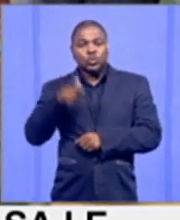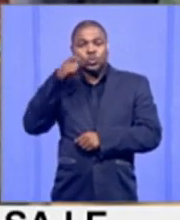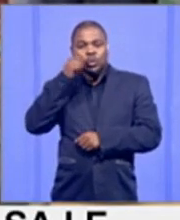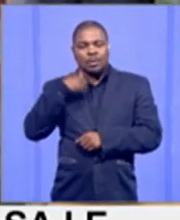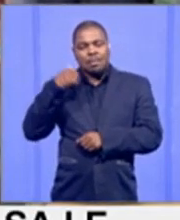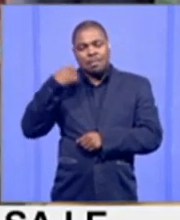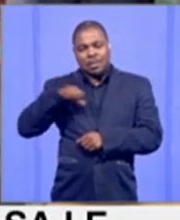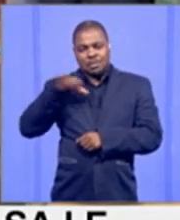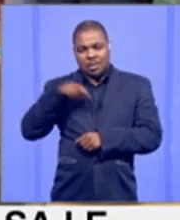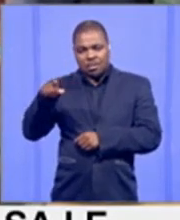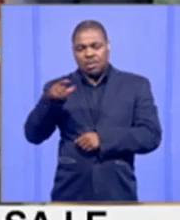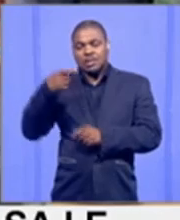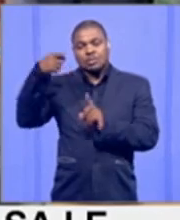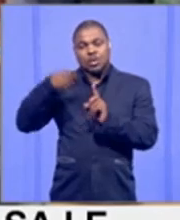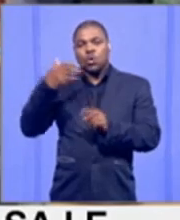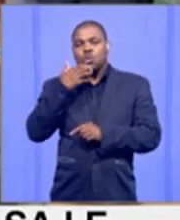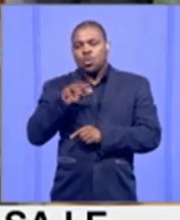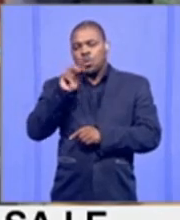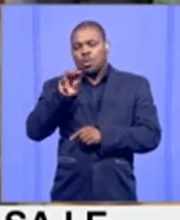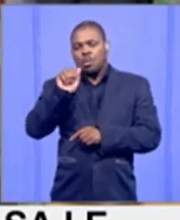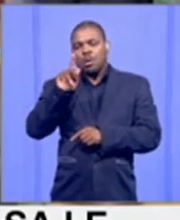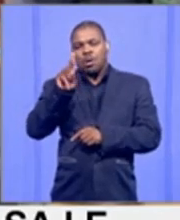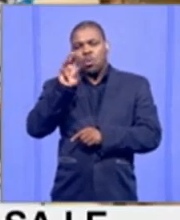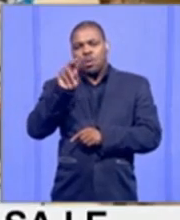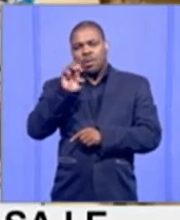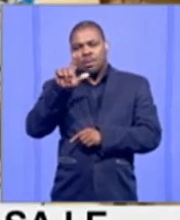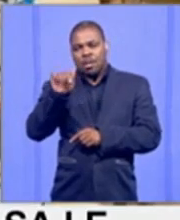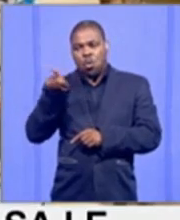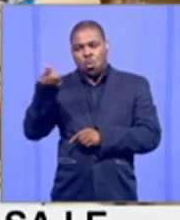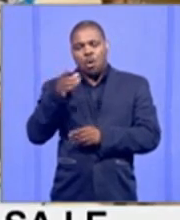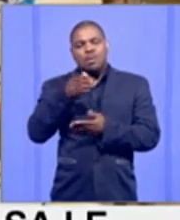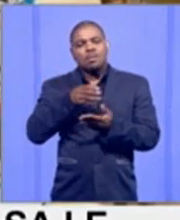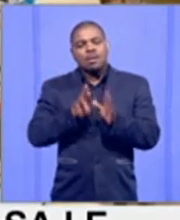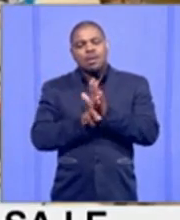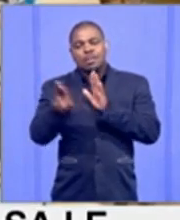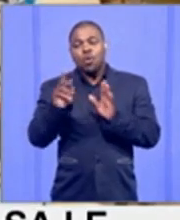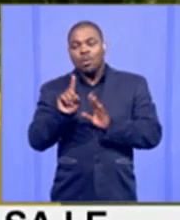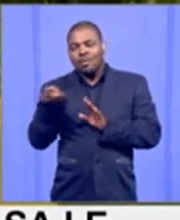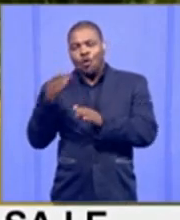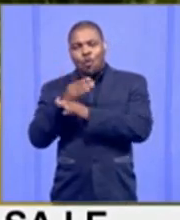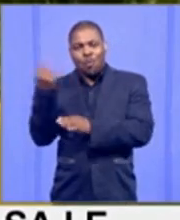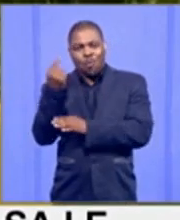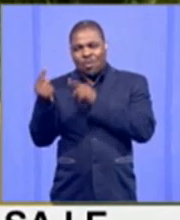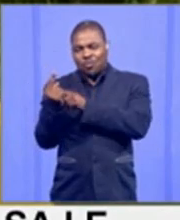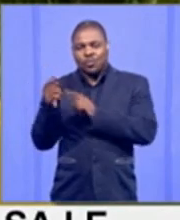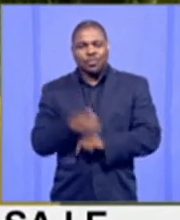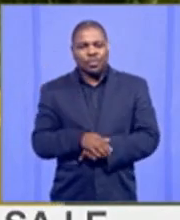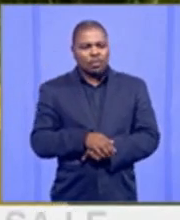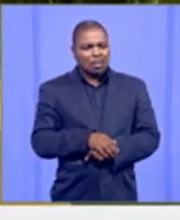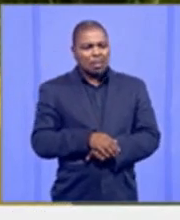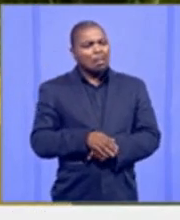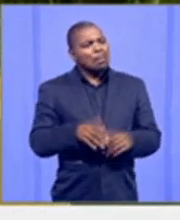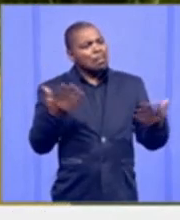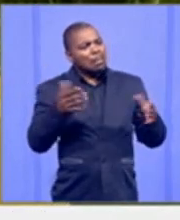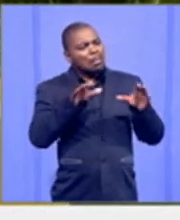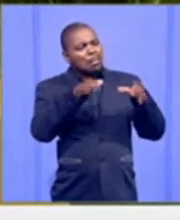Dr. Murunwa Makwarela ke moemedi a le tee wa Cope ka gare ga lekgotla. We are being removed